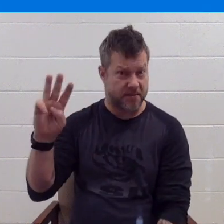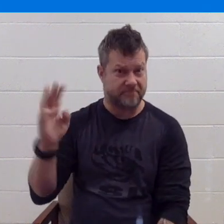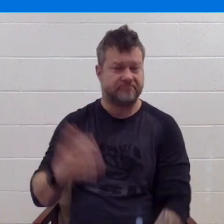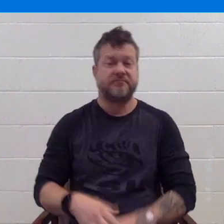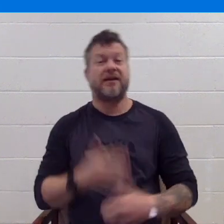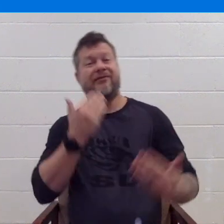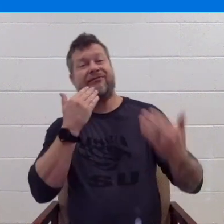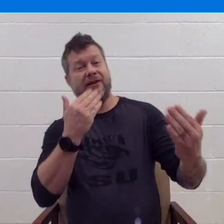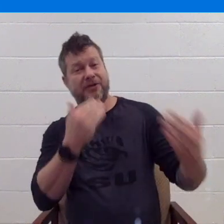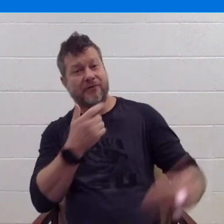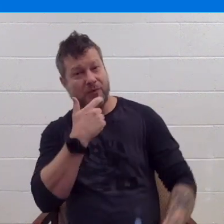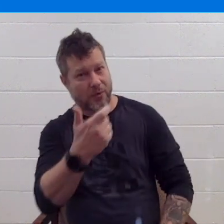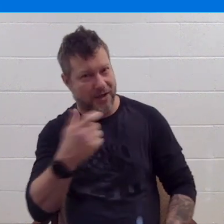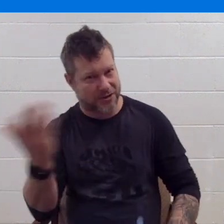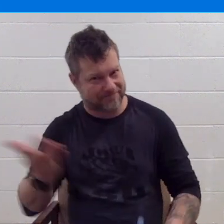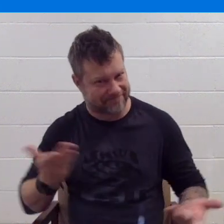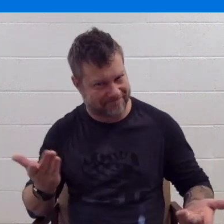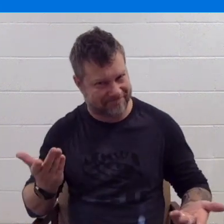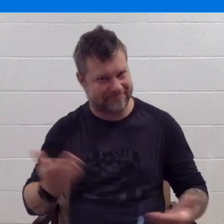to